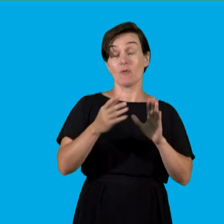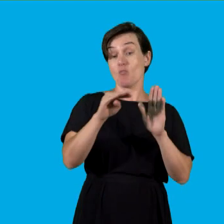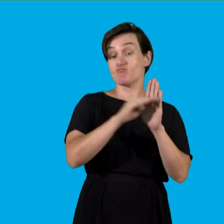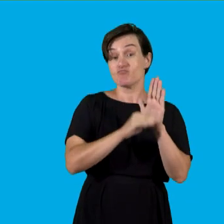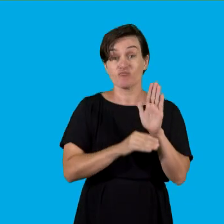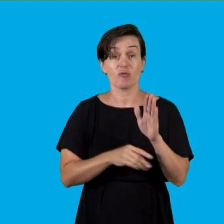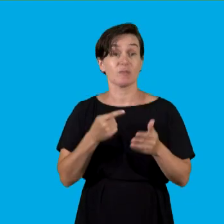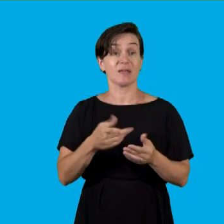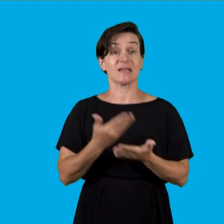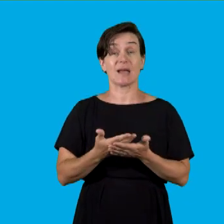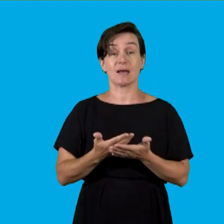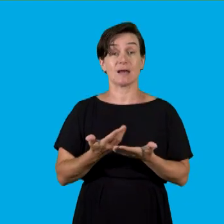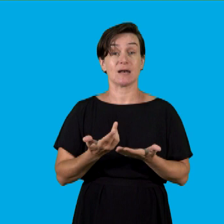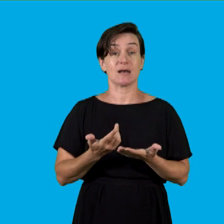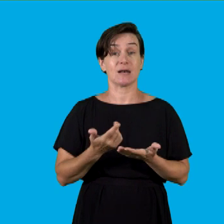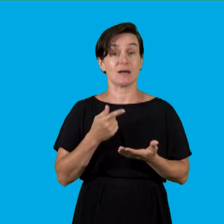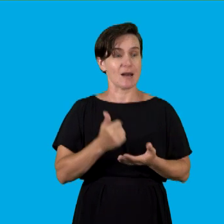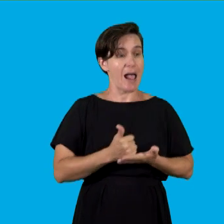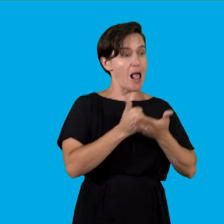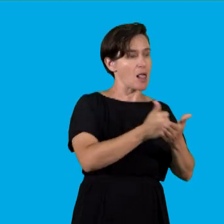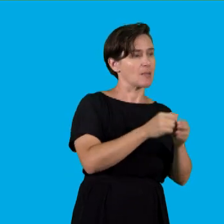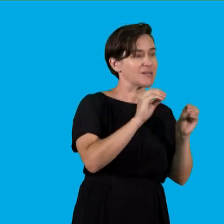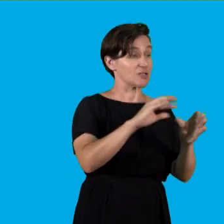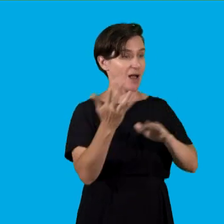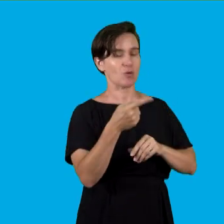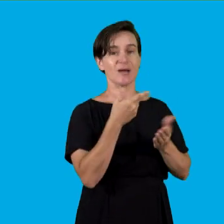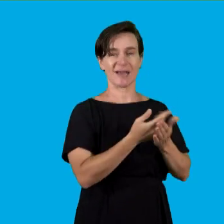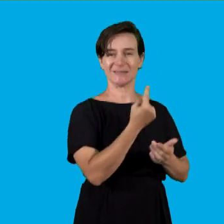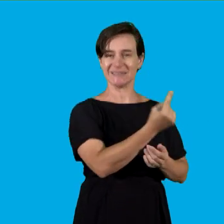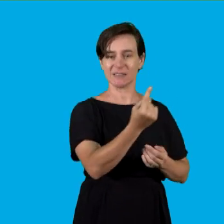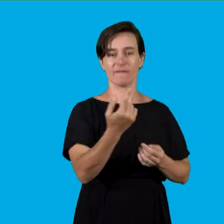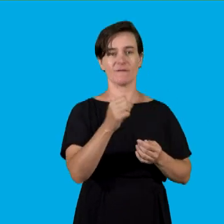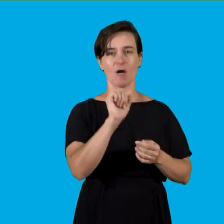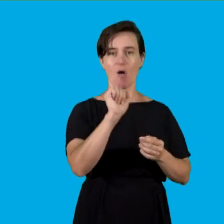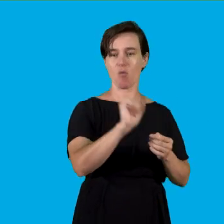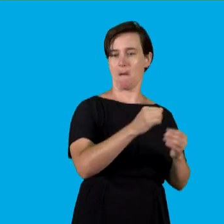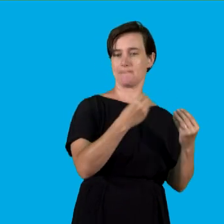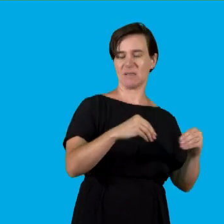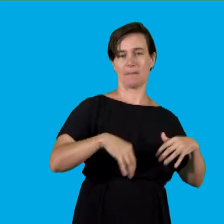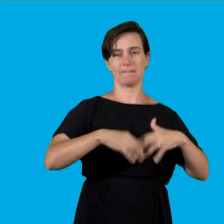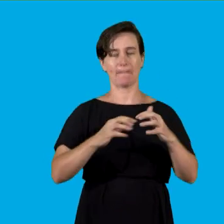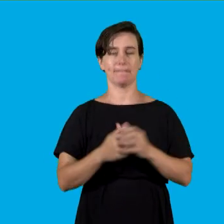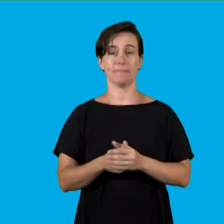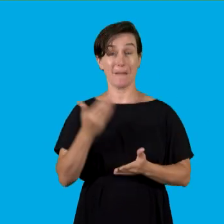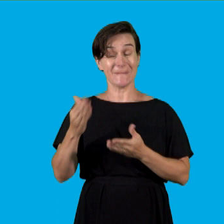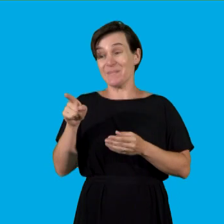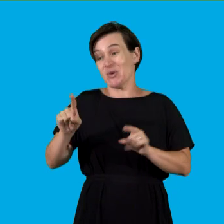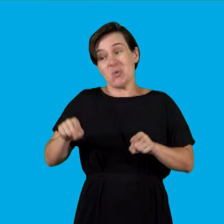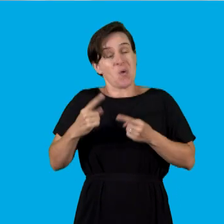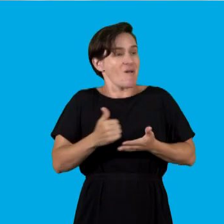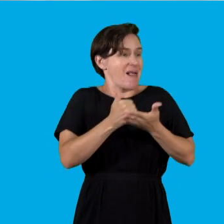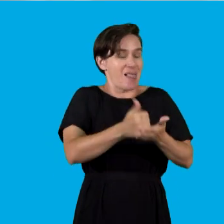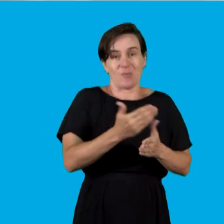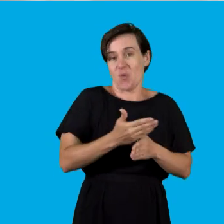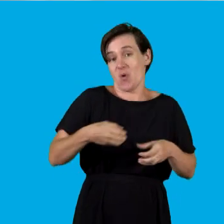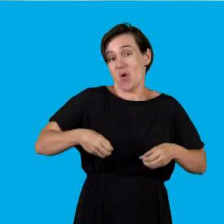entrepreneurial programs that can promote self-employment. So obviously, if you can't offer jobs to people of